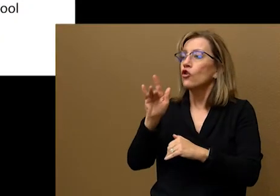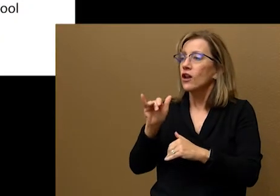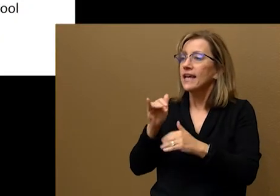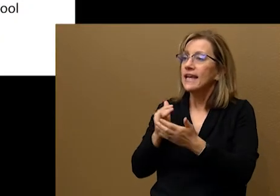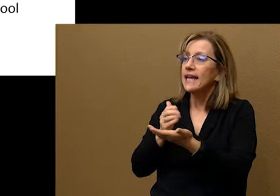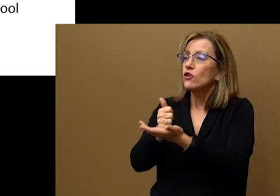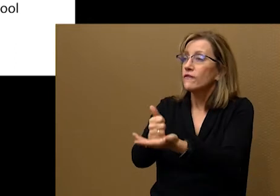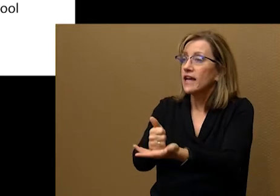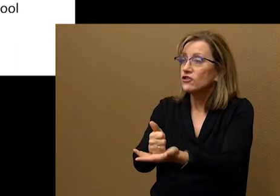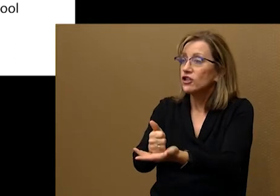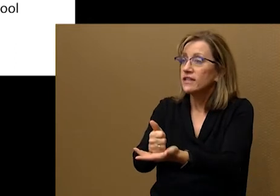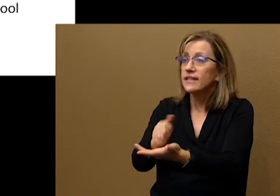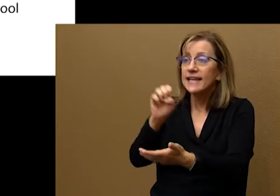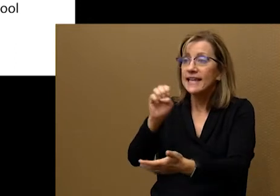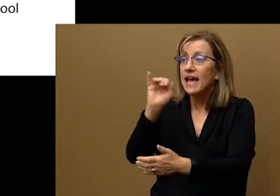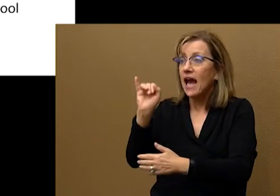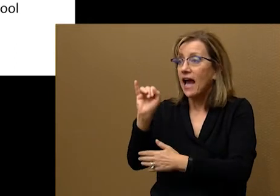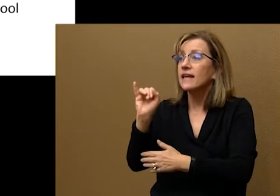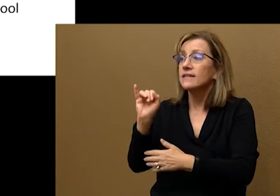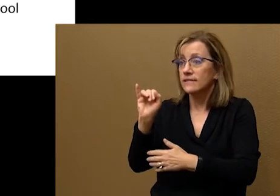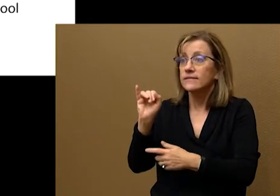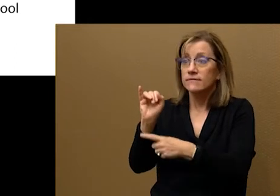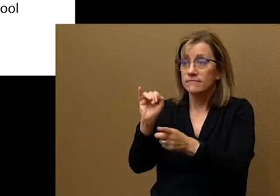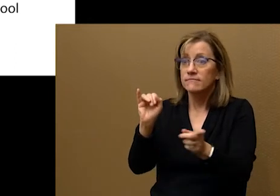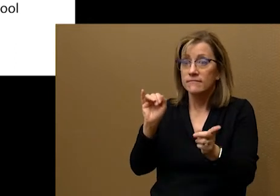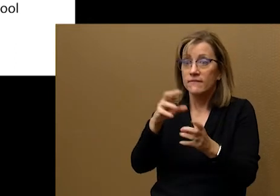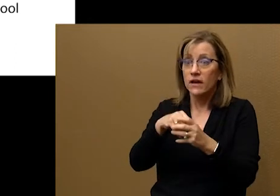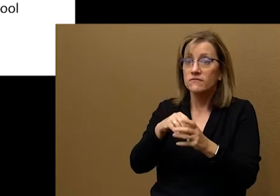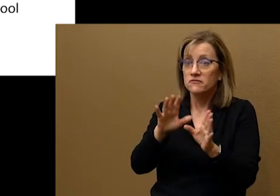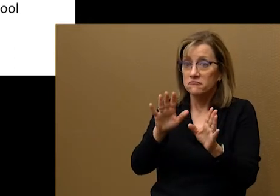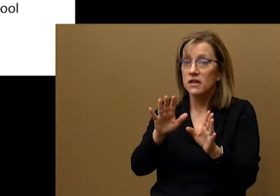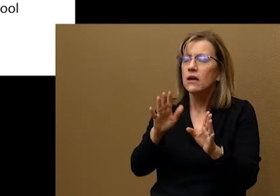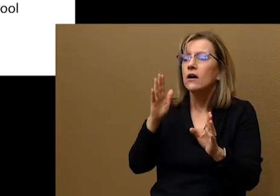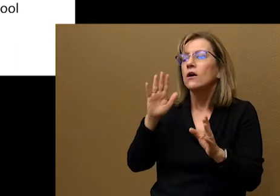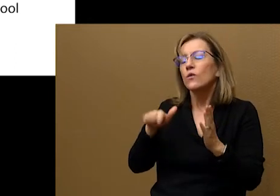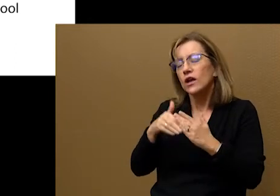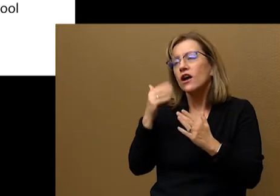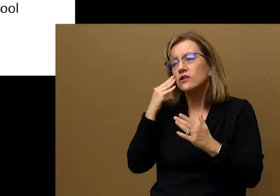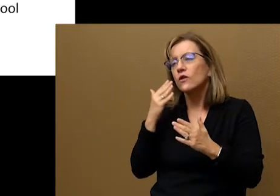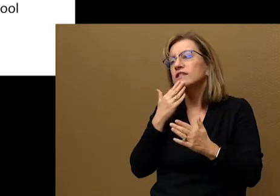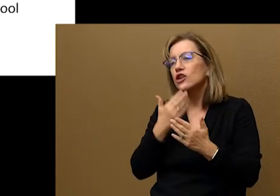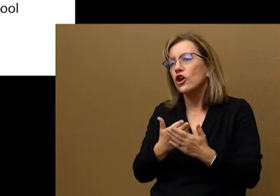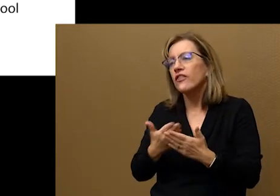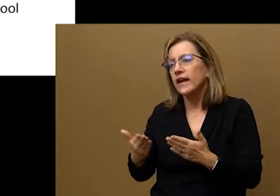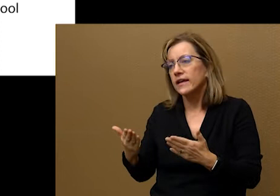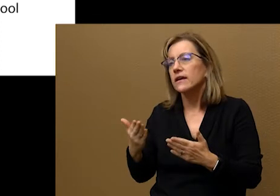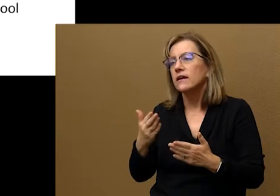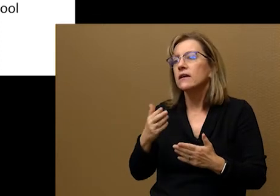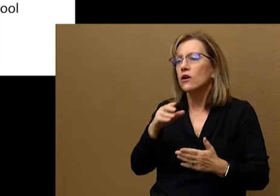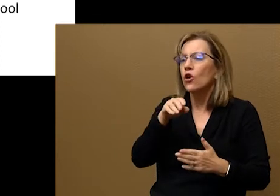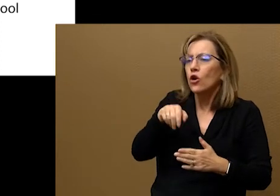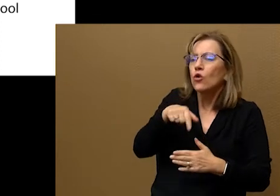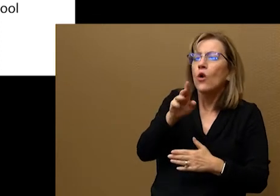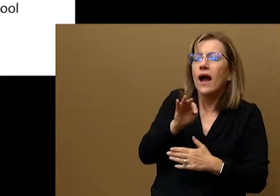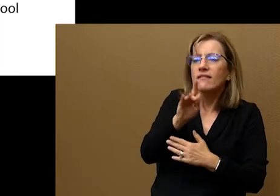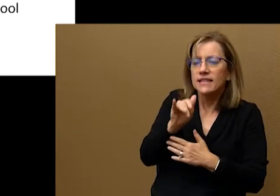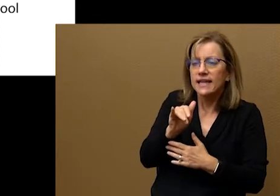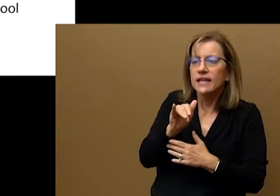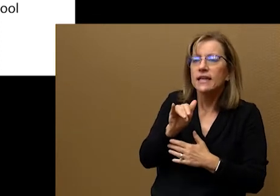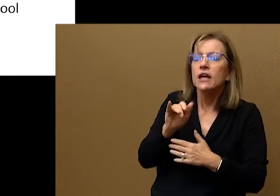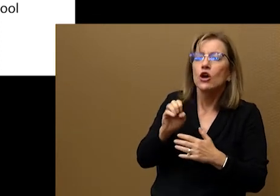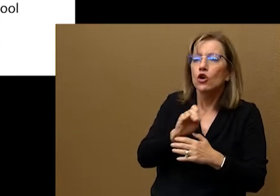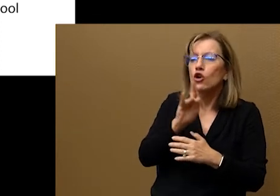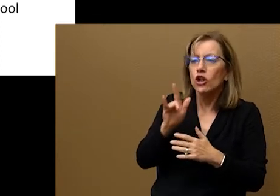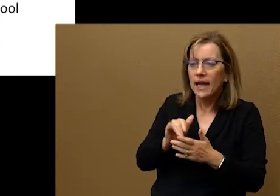how many of you are involved in early intervention? Right? Early intervention, good. We all know it's a good thing. Quality